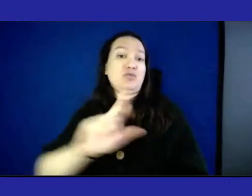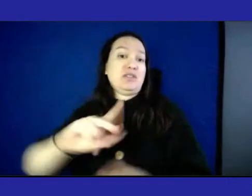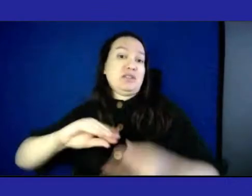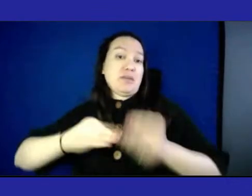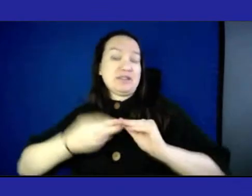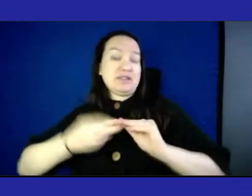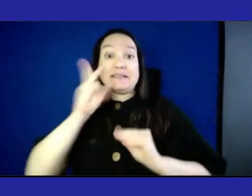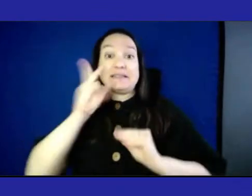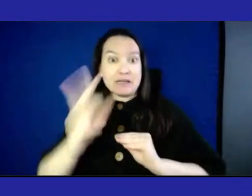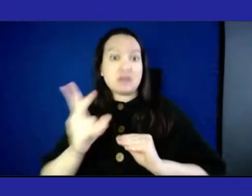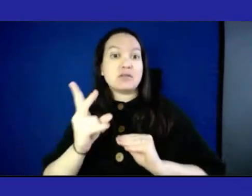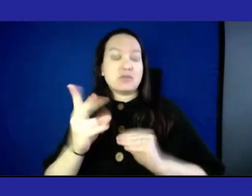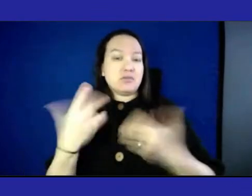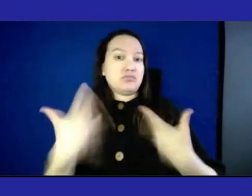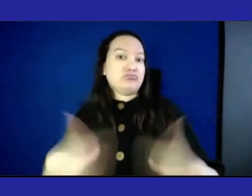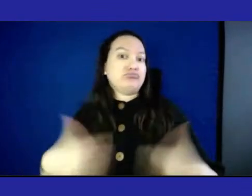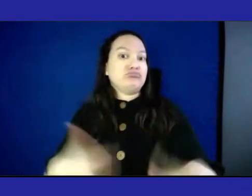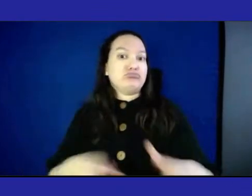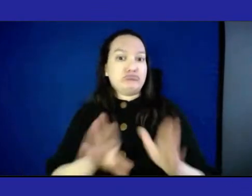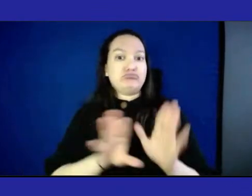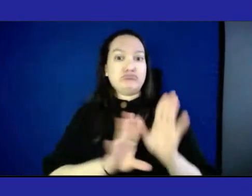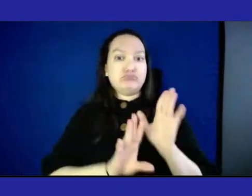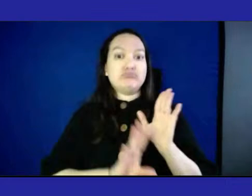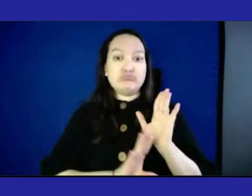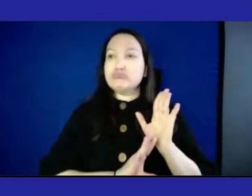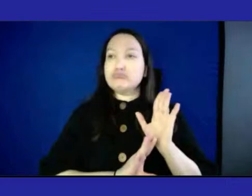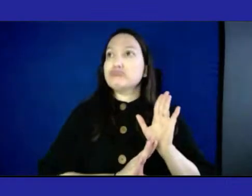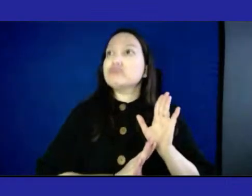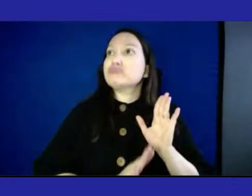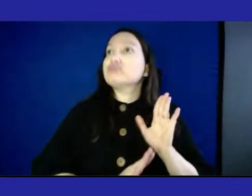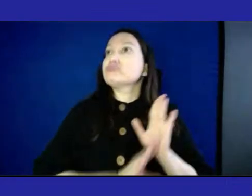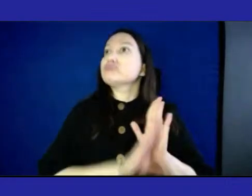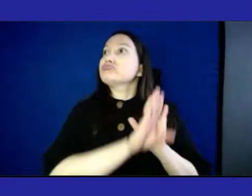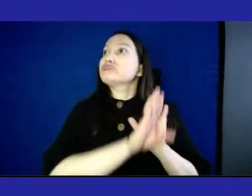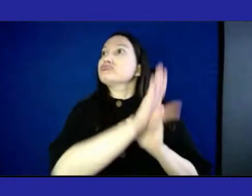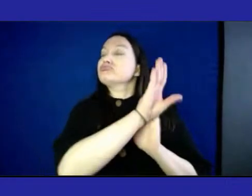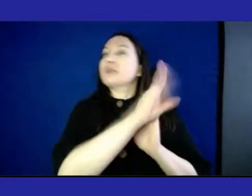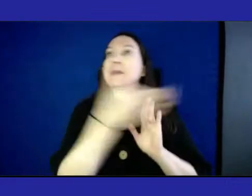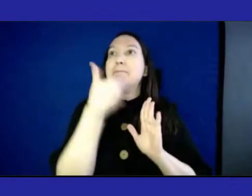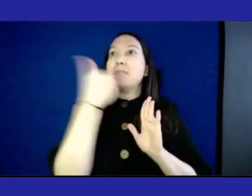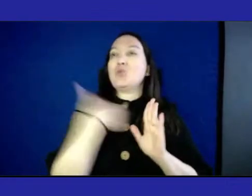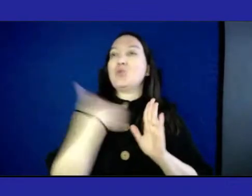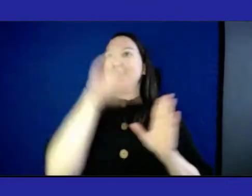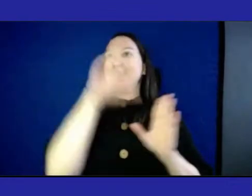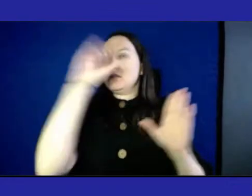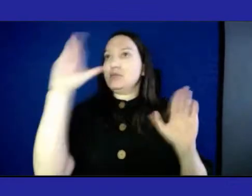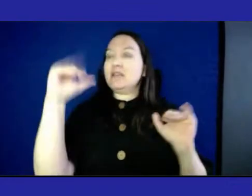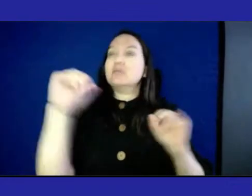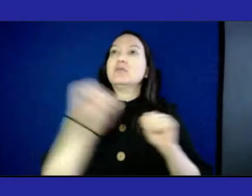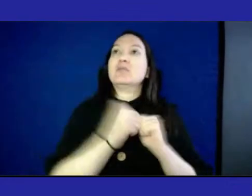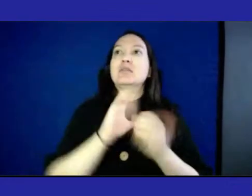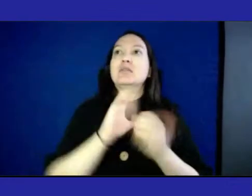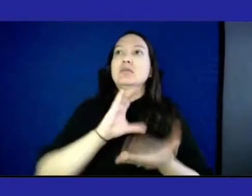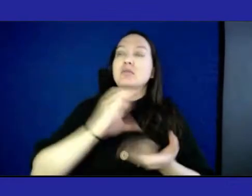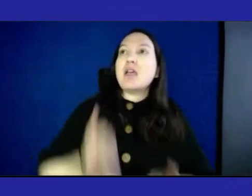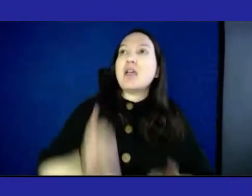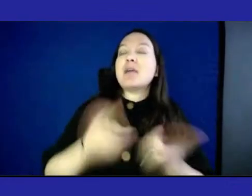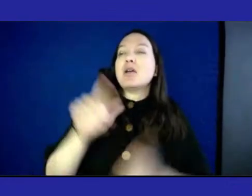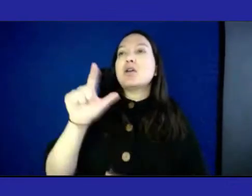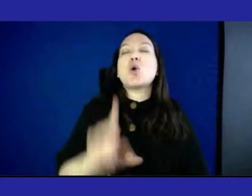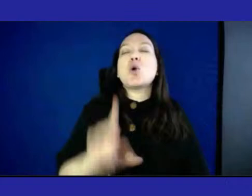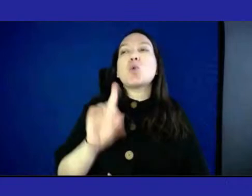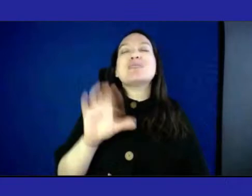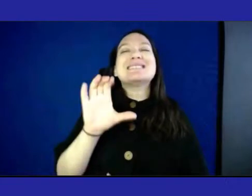see across the board that we did better than what was expected in terms of the amount of low-dose CTs, follow-up